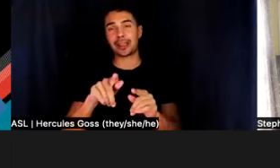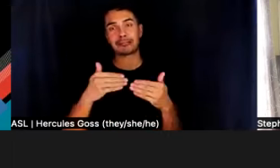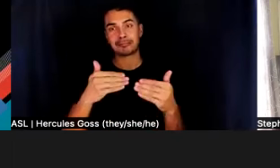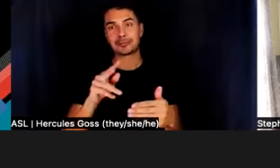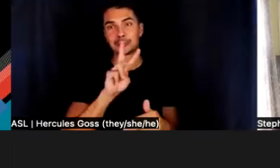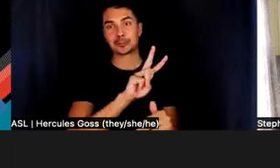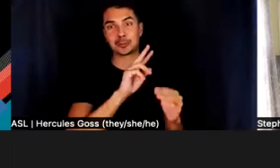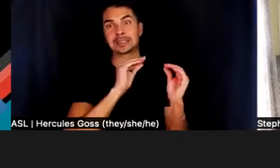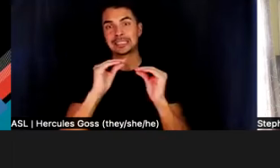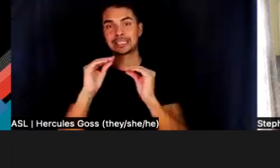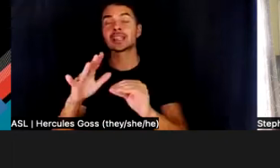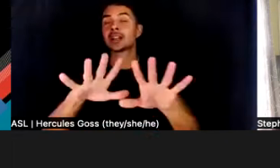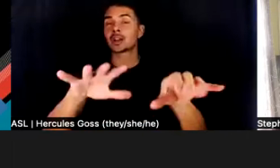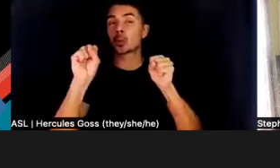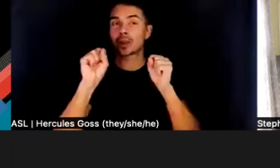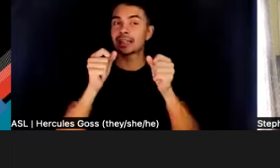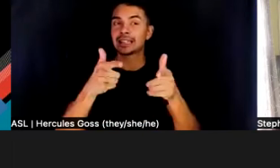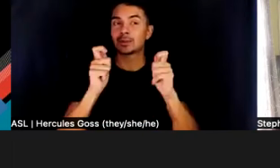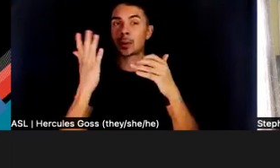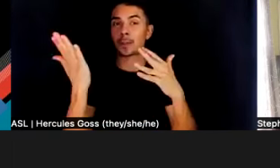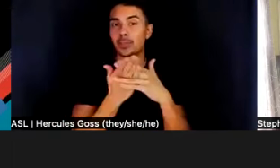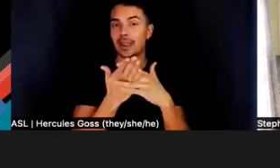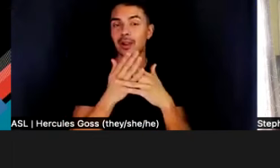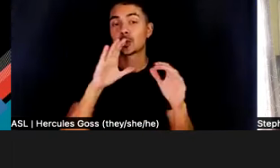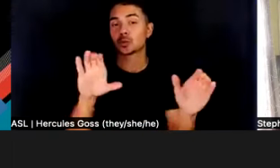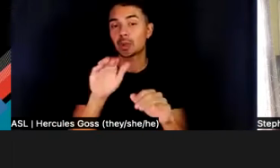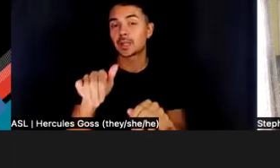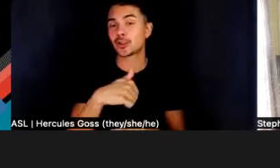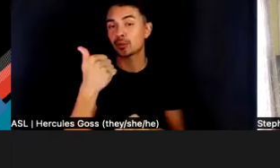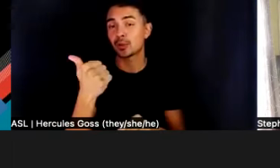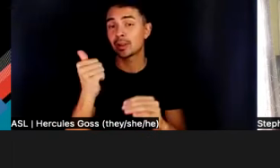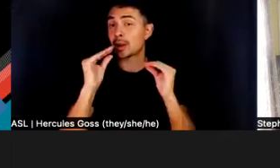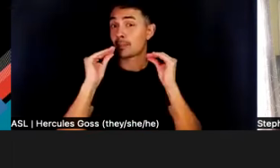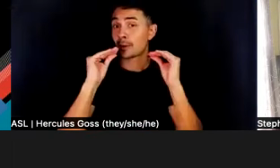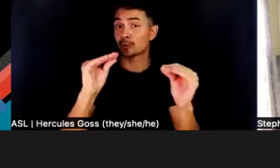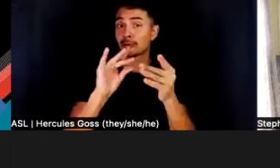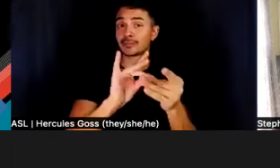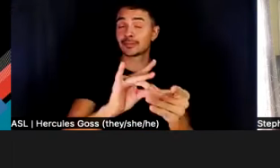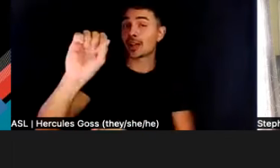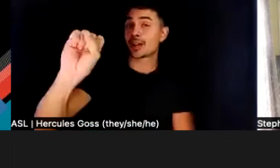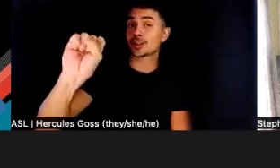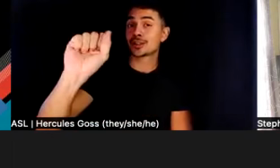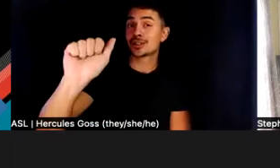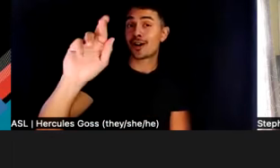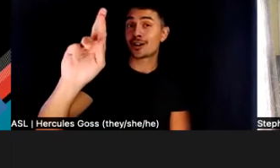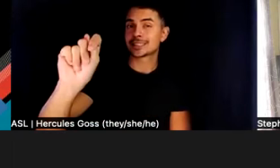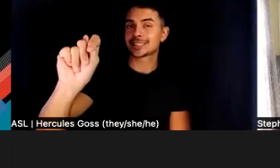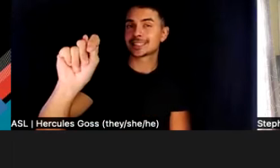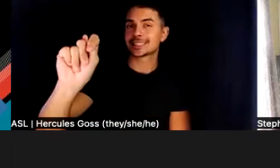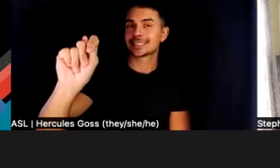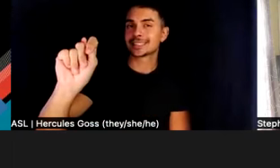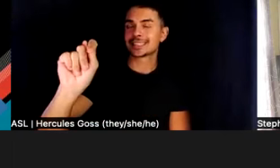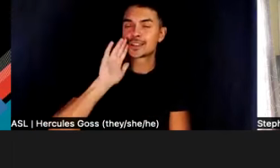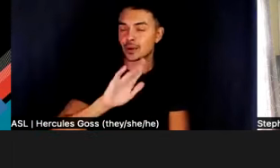break, everybody, and we're going to come back to doing another module over SARTs, and looks like